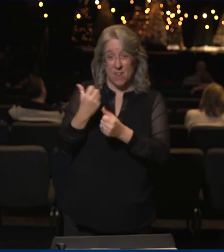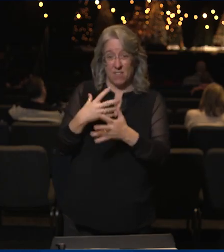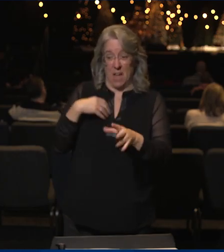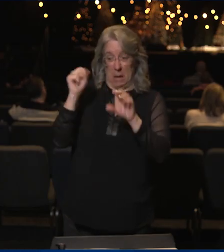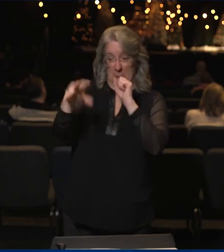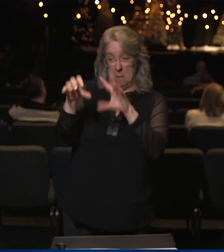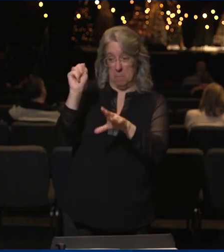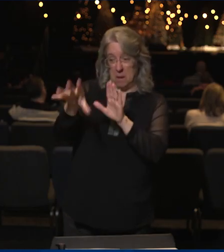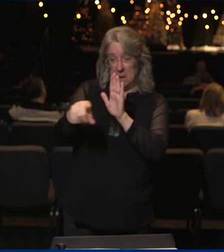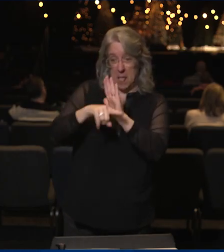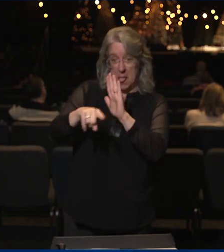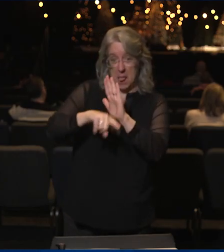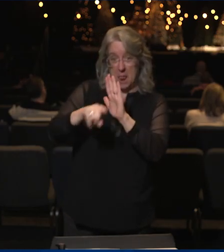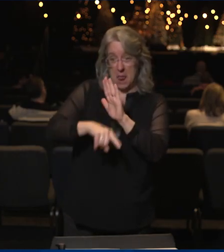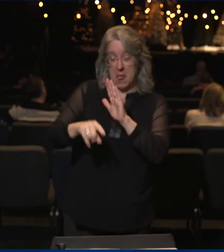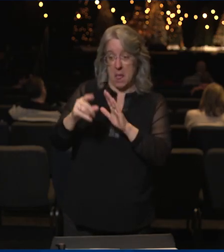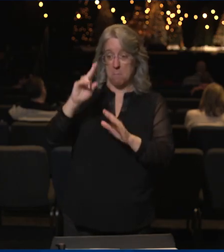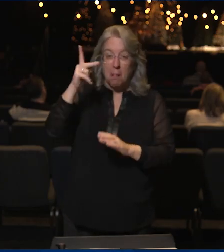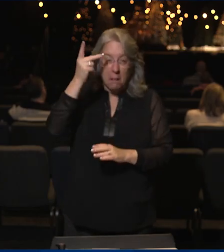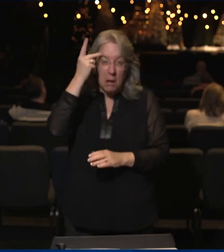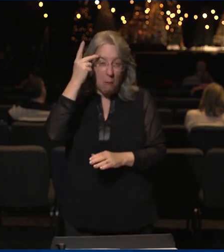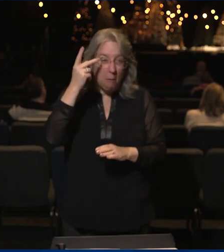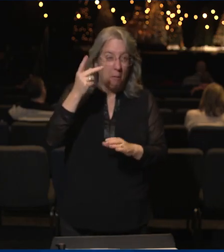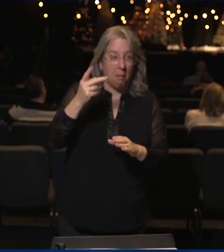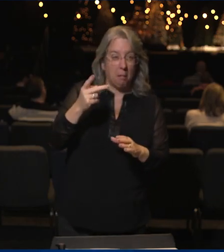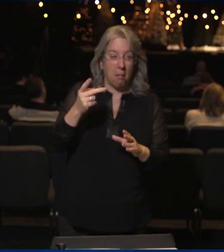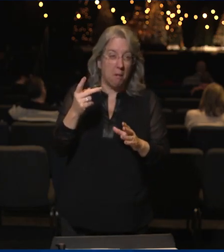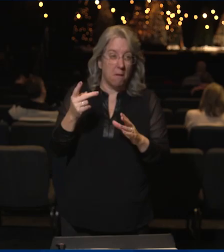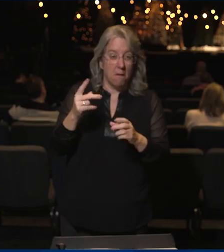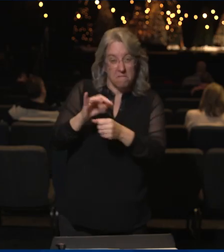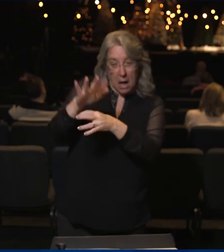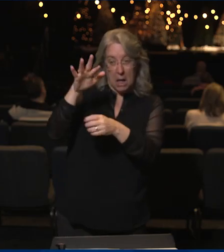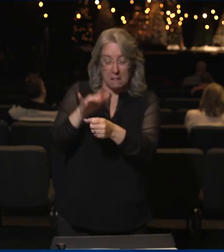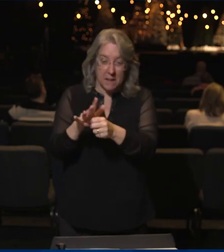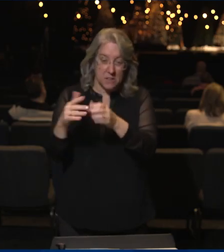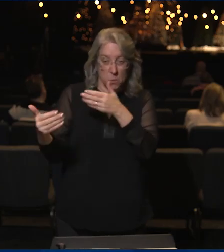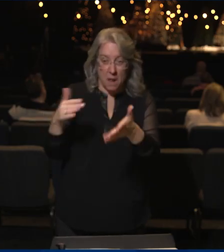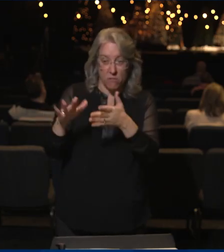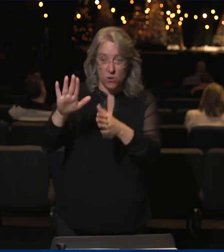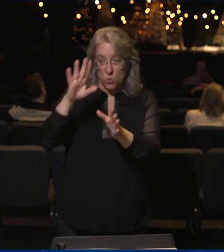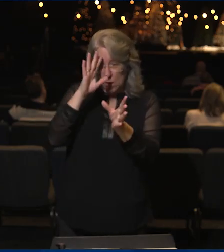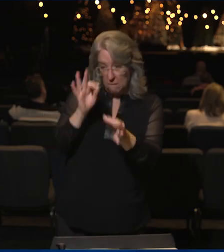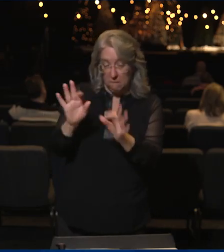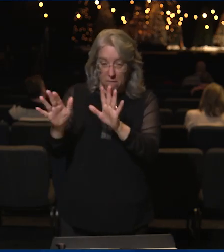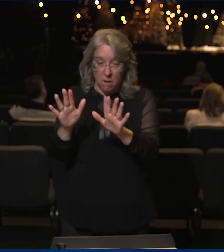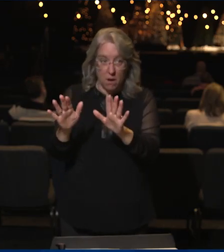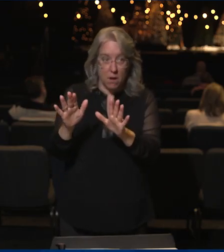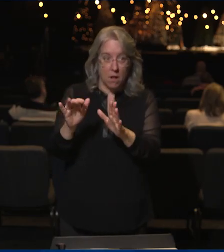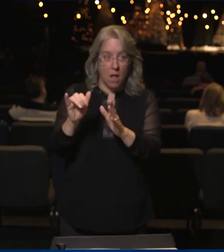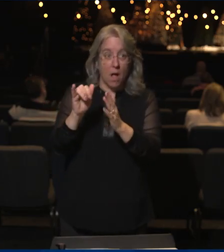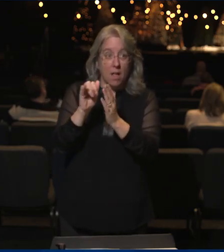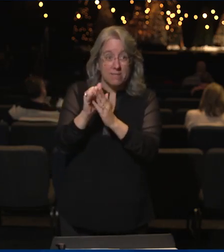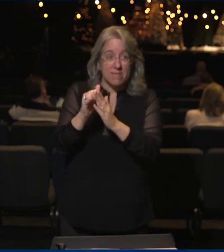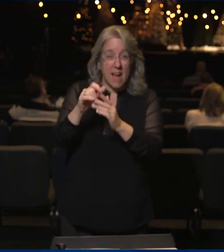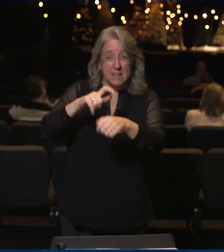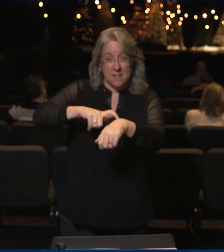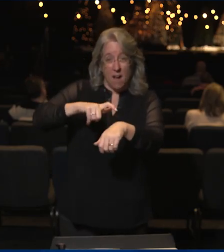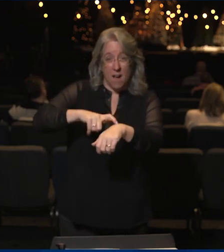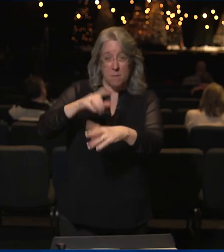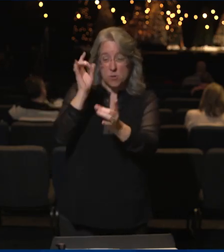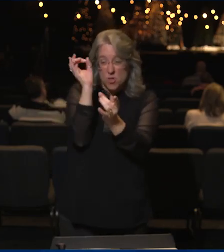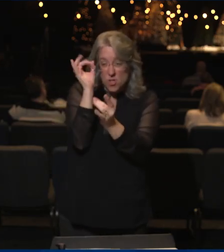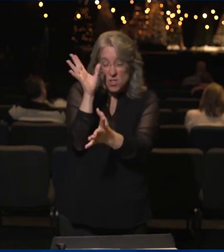you about political violence, whatever side you're on. It's in those moments, the moments of crisis, the moments when